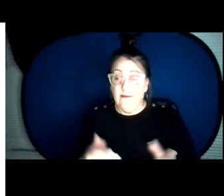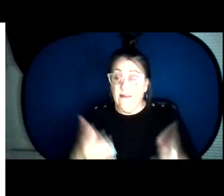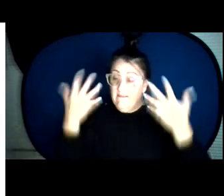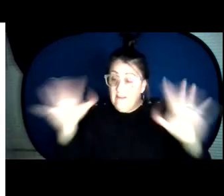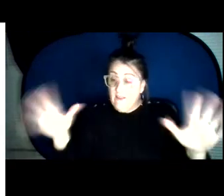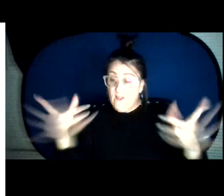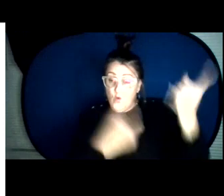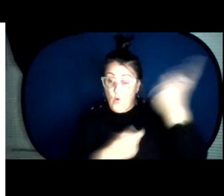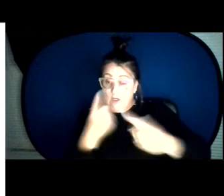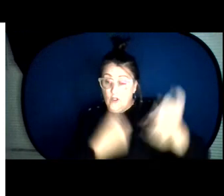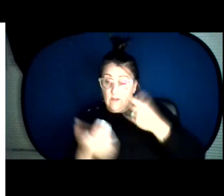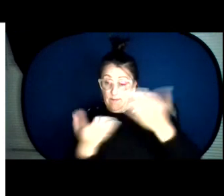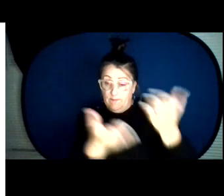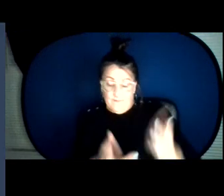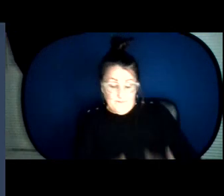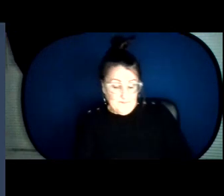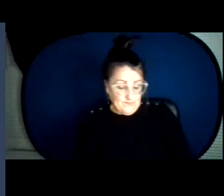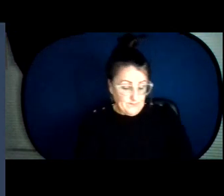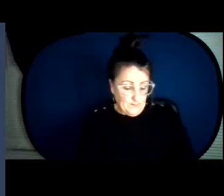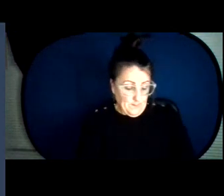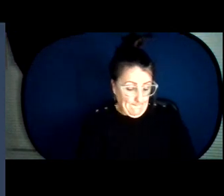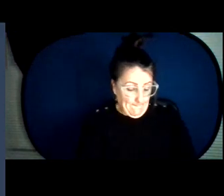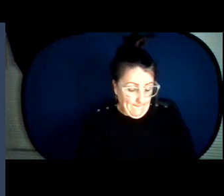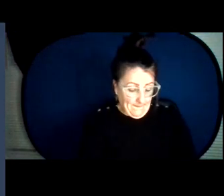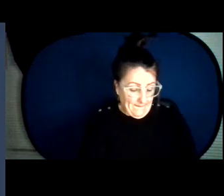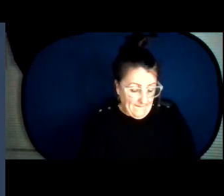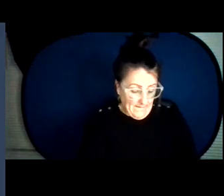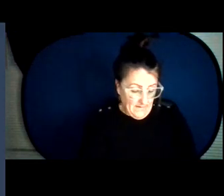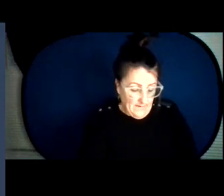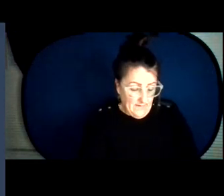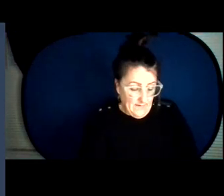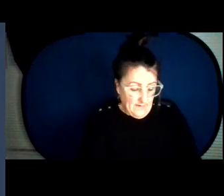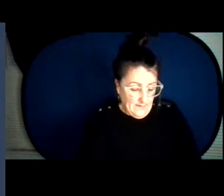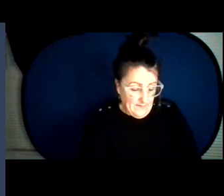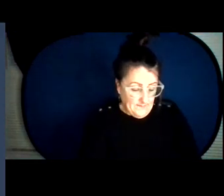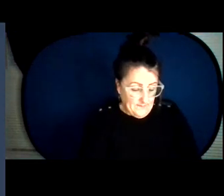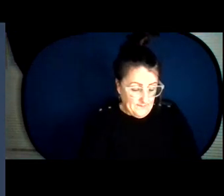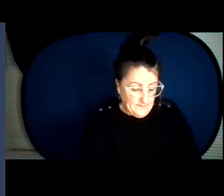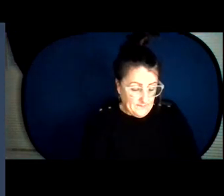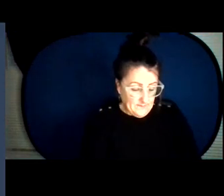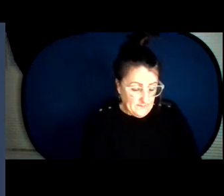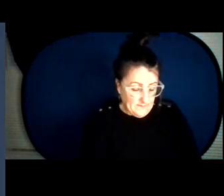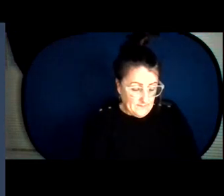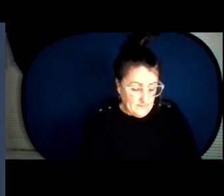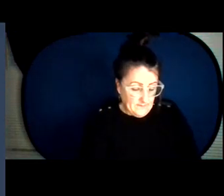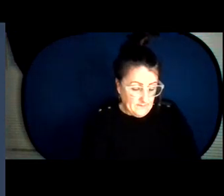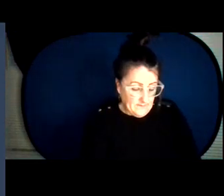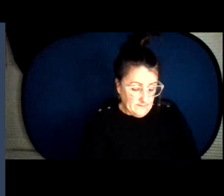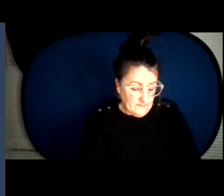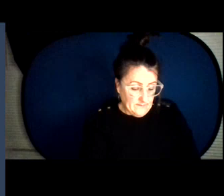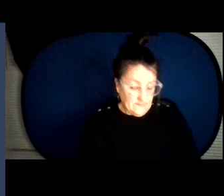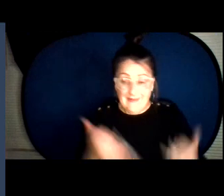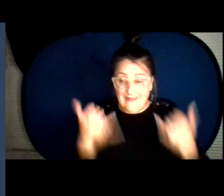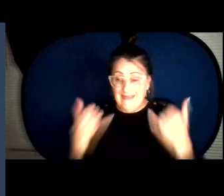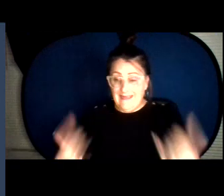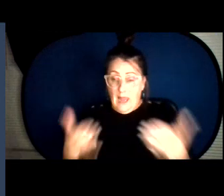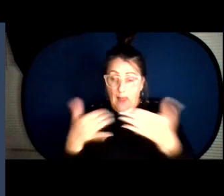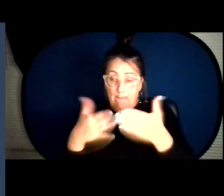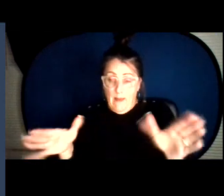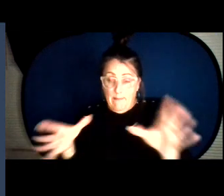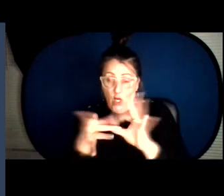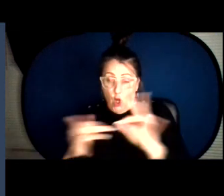questions. Thank you. First, we'll move to public comment. To start public comment, I'd like to call